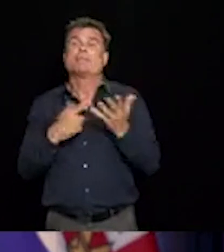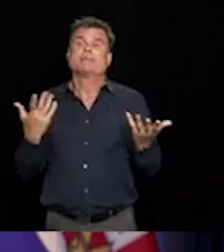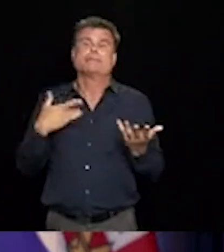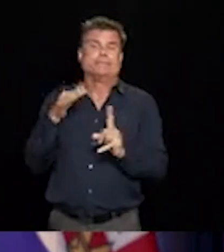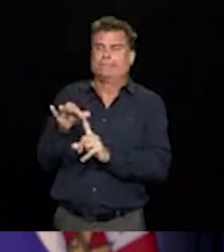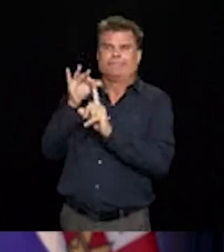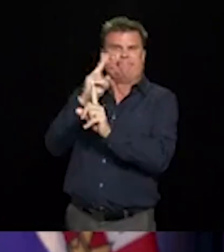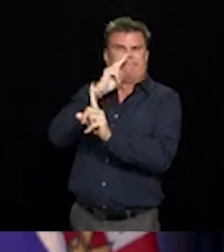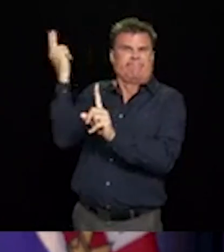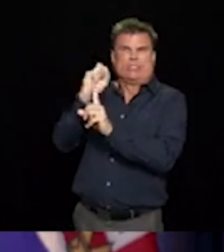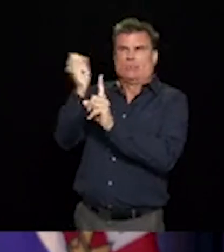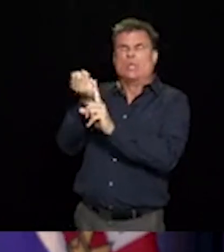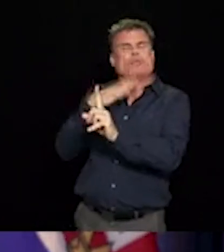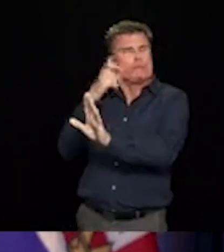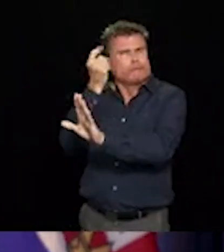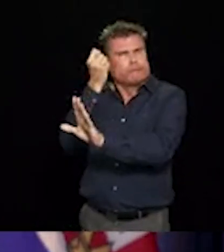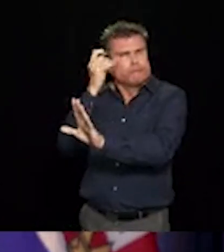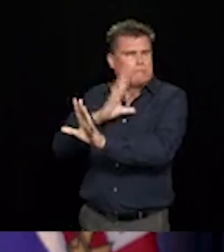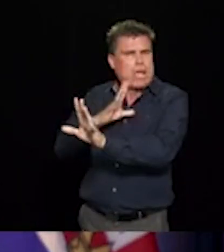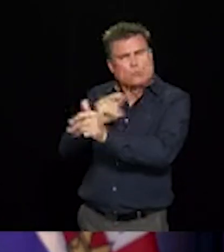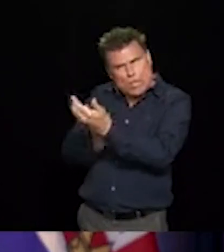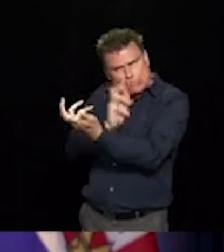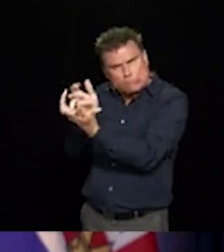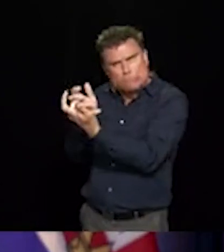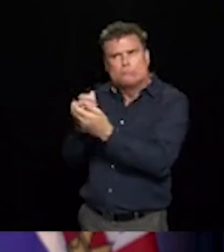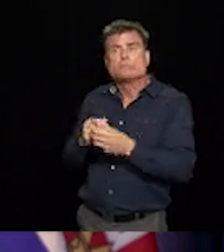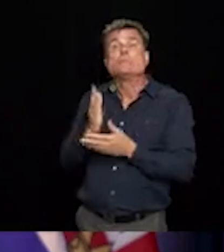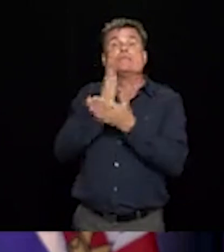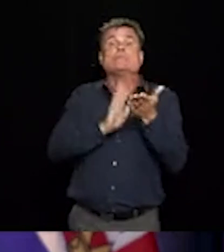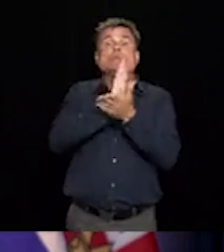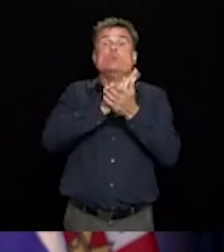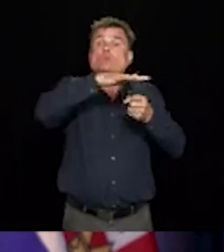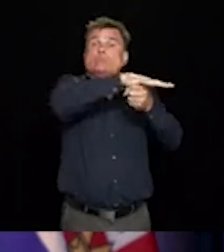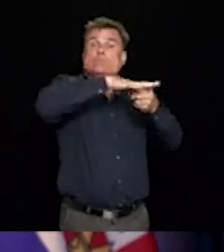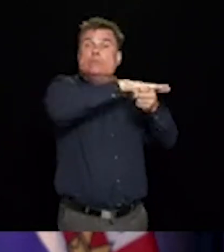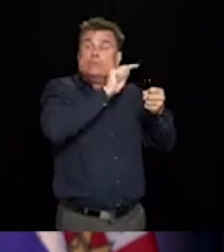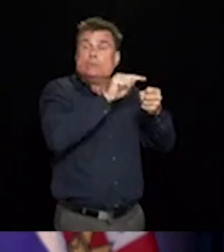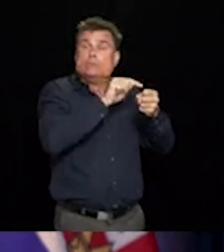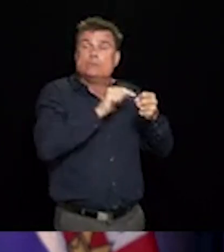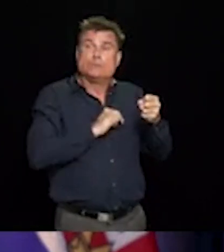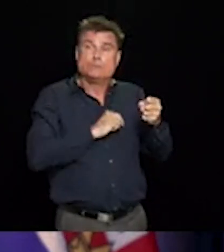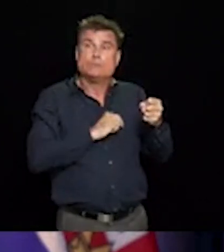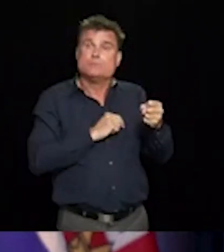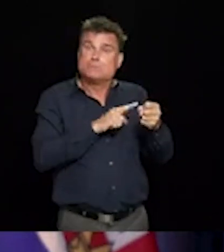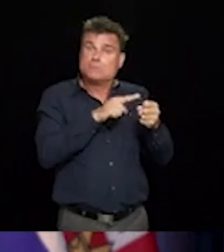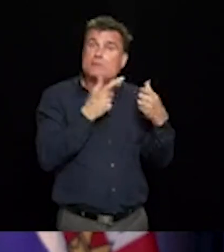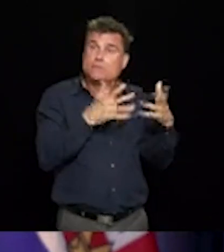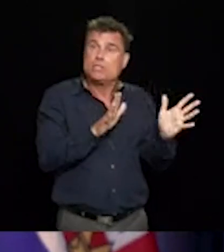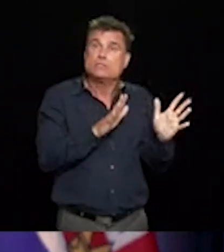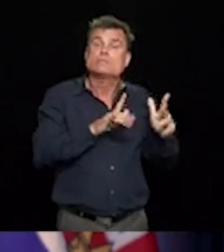had with school district leaders. And I would note that some districts are completing now or have just completed their surveys.